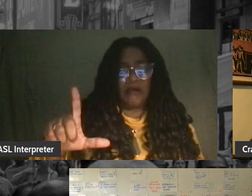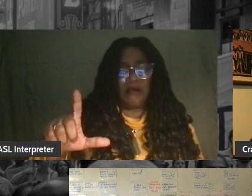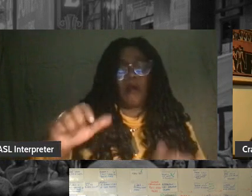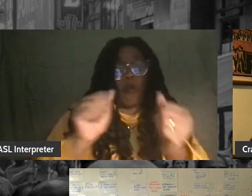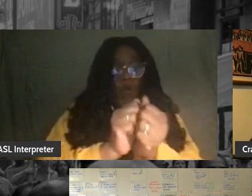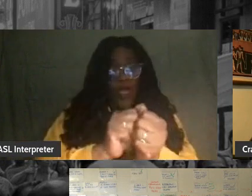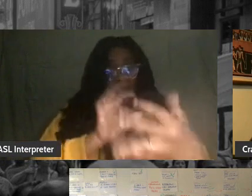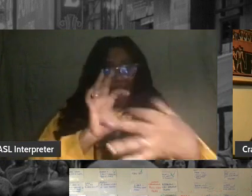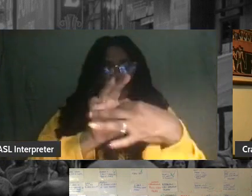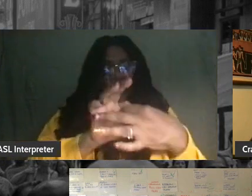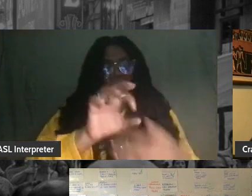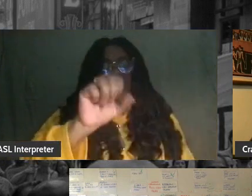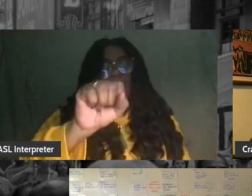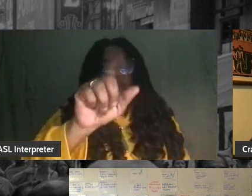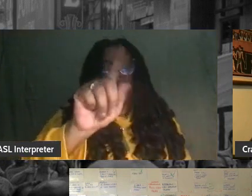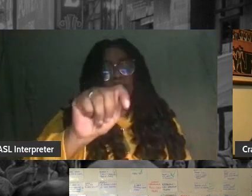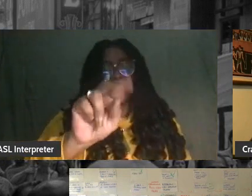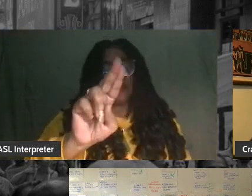But once that